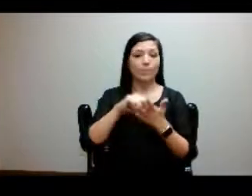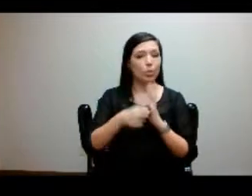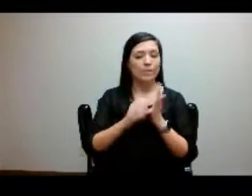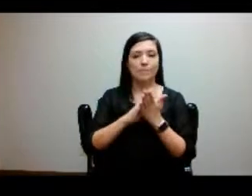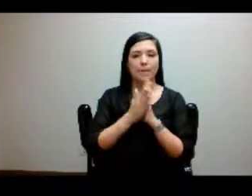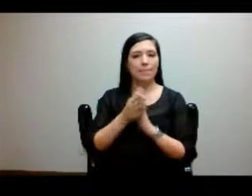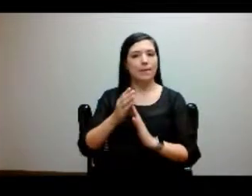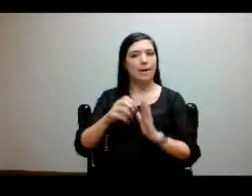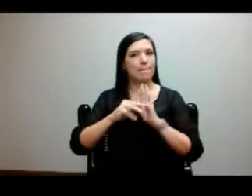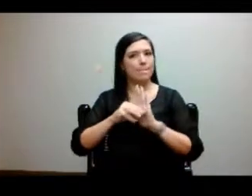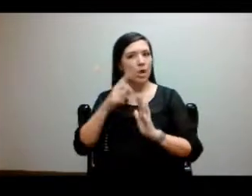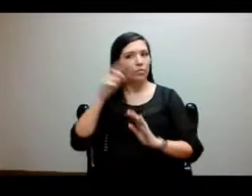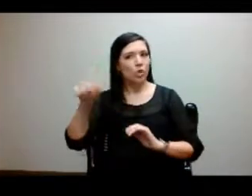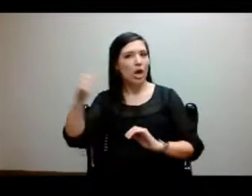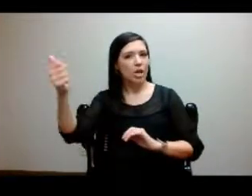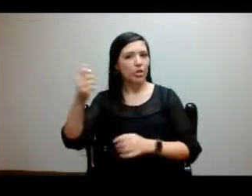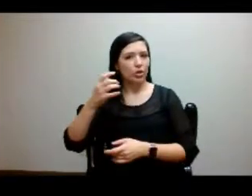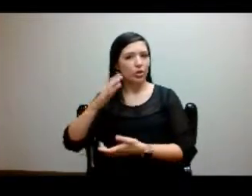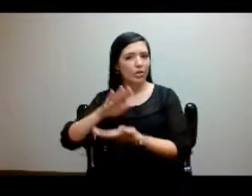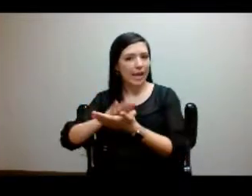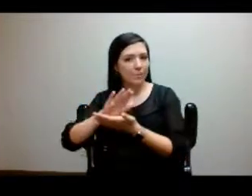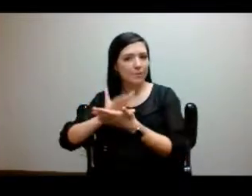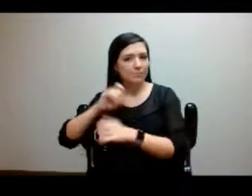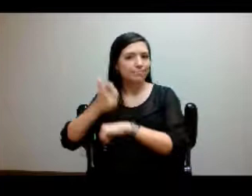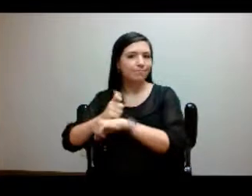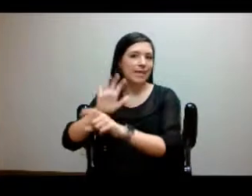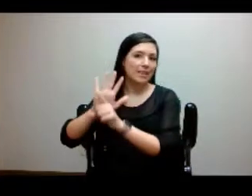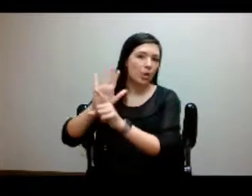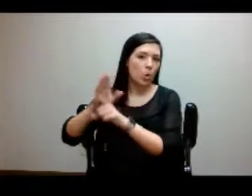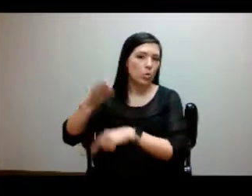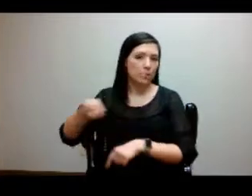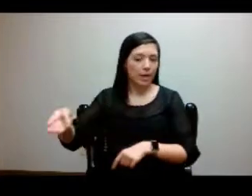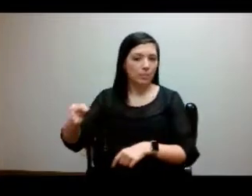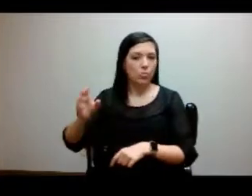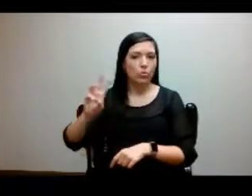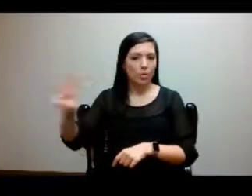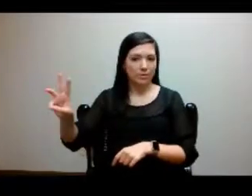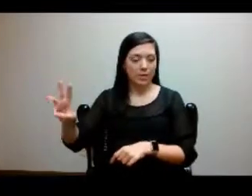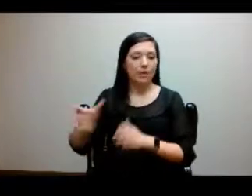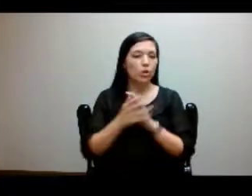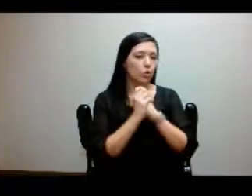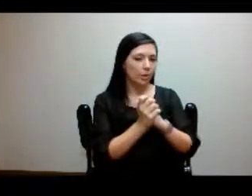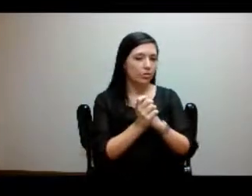other campuses to implement their own Blackboard sites. Congratulations and